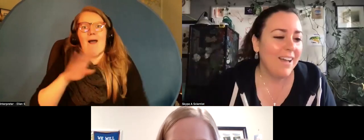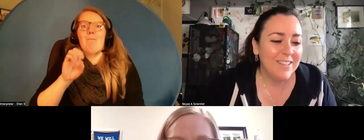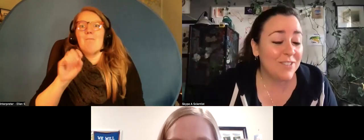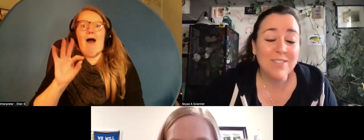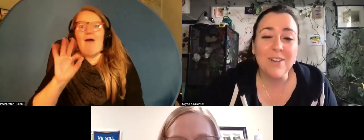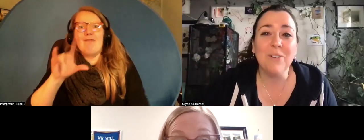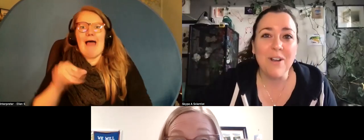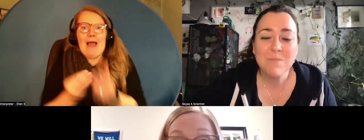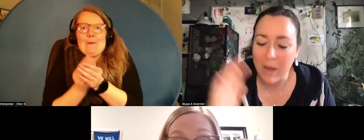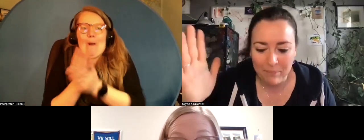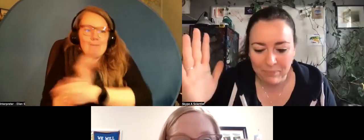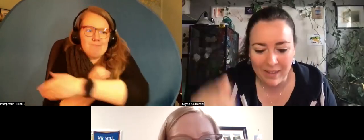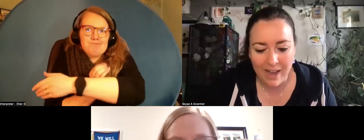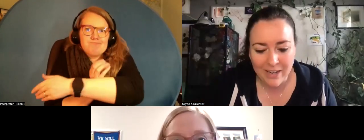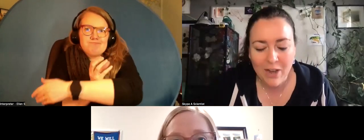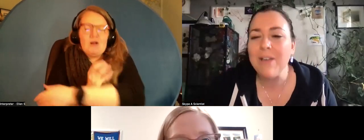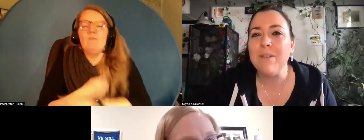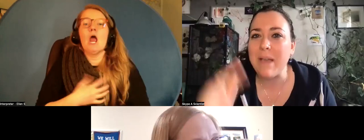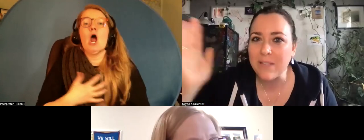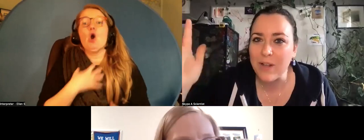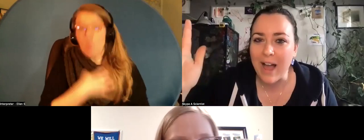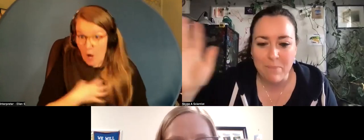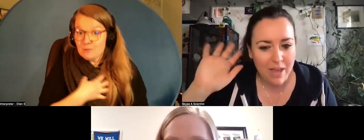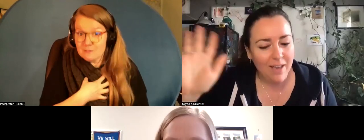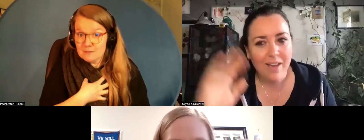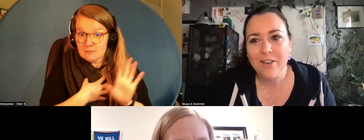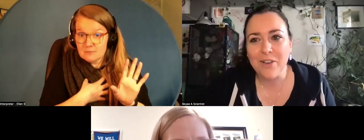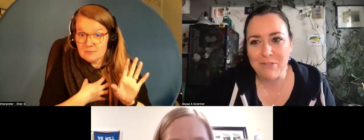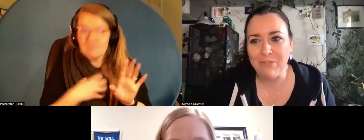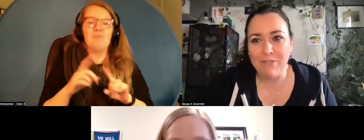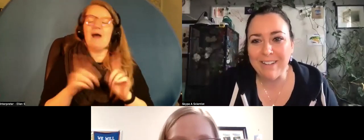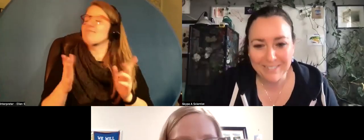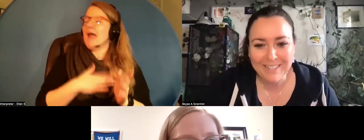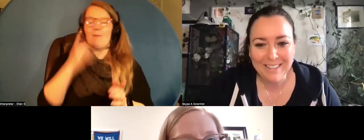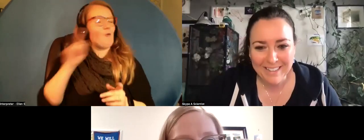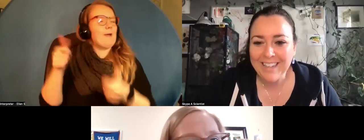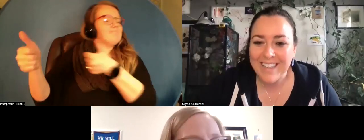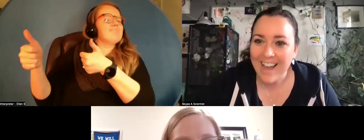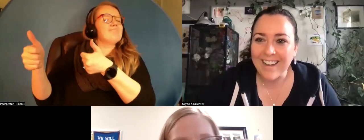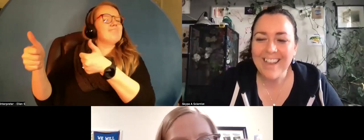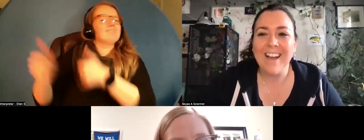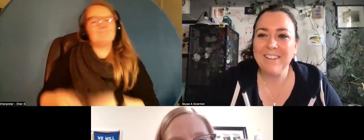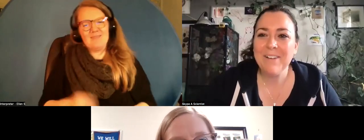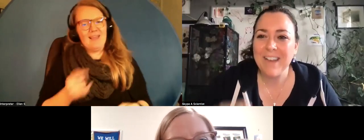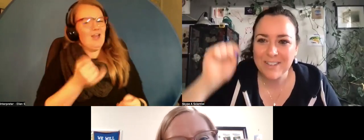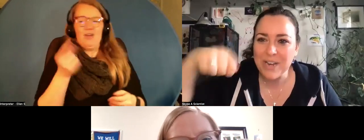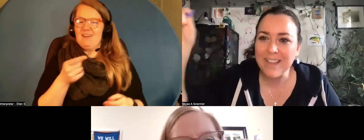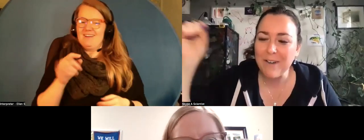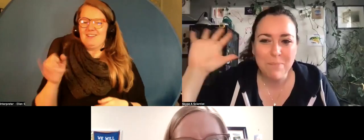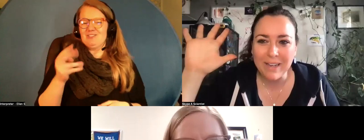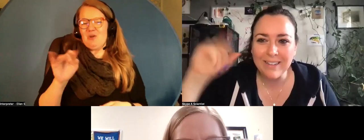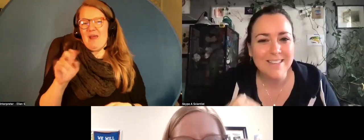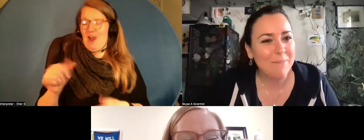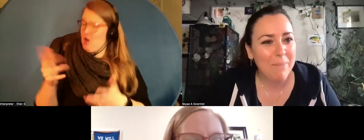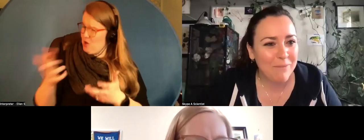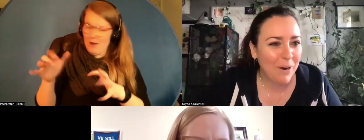grew. So gross, but it makes Phil happy. That is a drop in his bucket. I don't want that drop. He got to check that